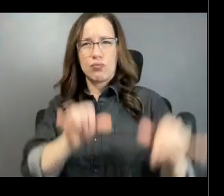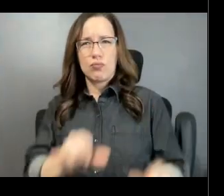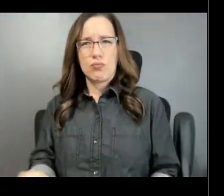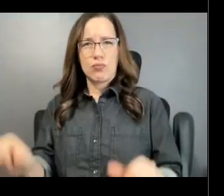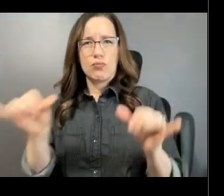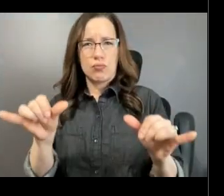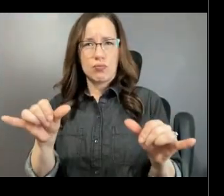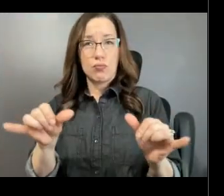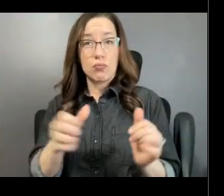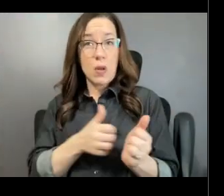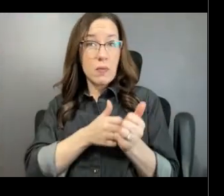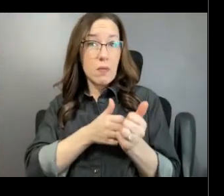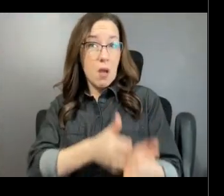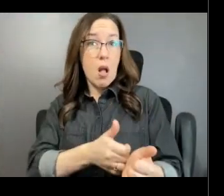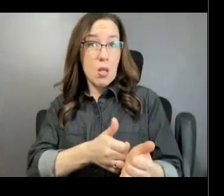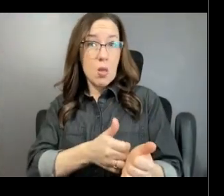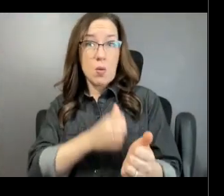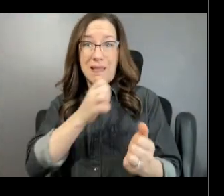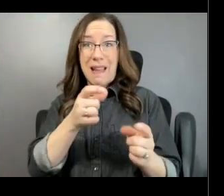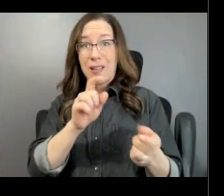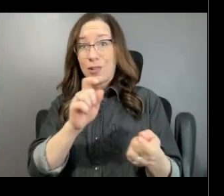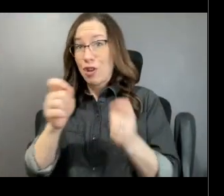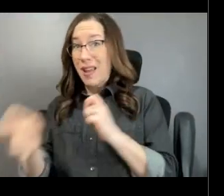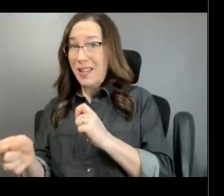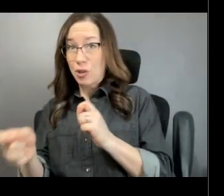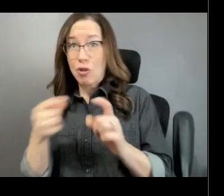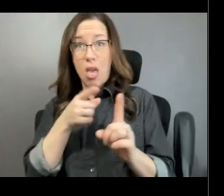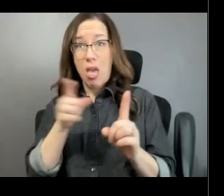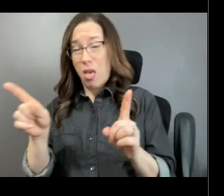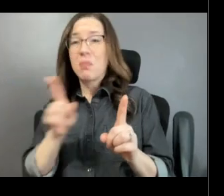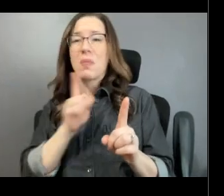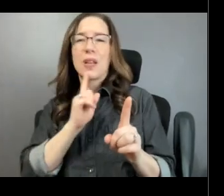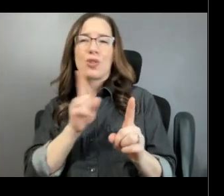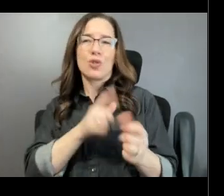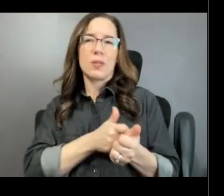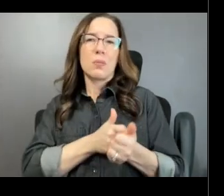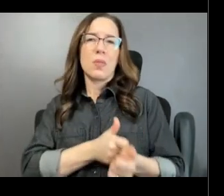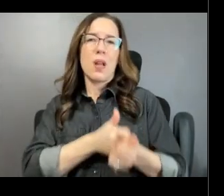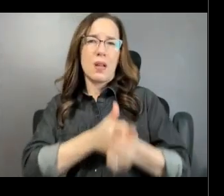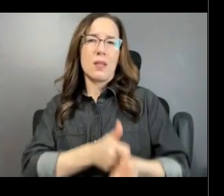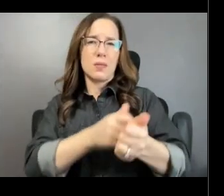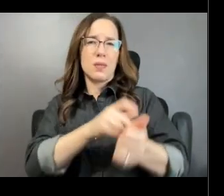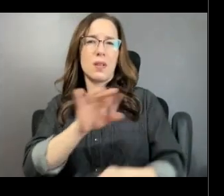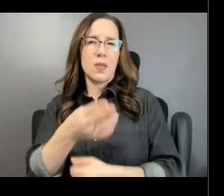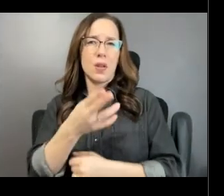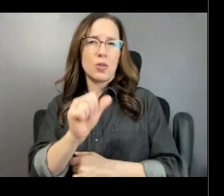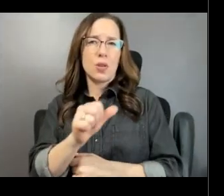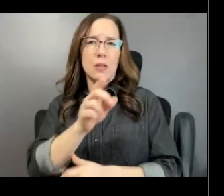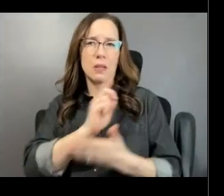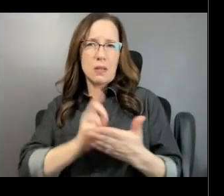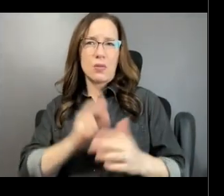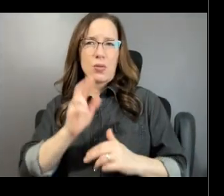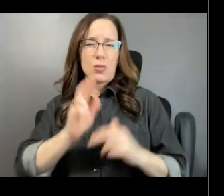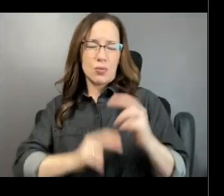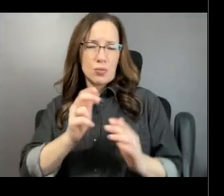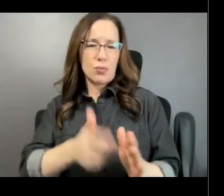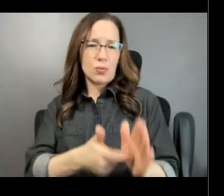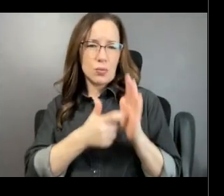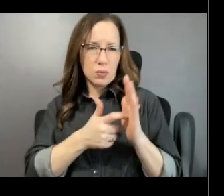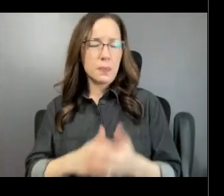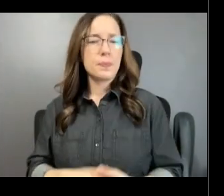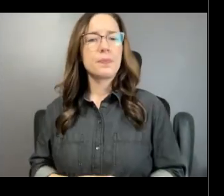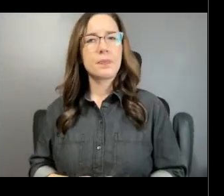if followed without deviation, ensures compliance with the FHA's design and